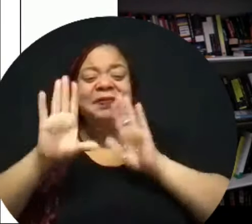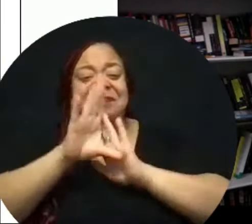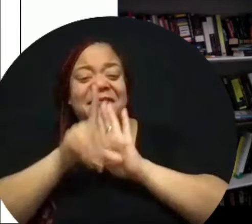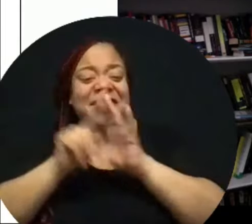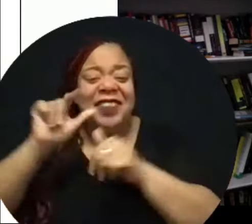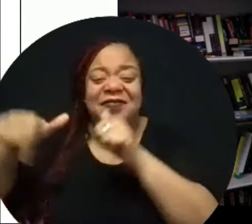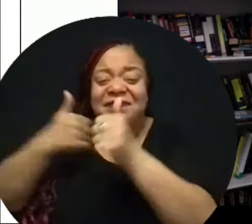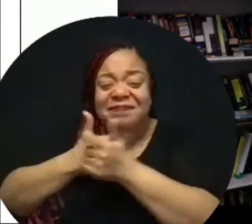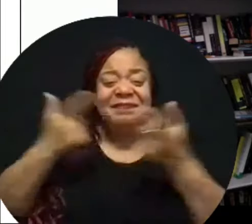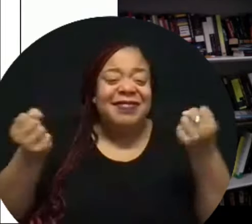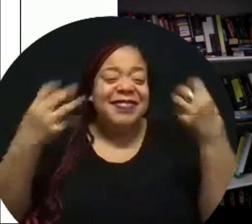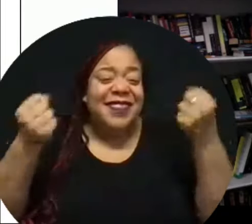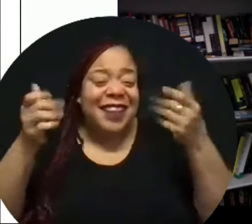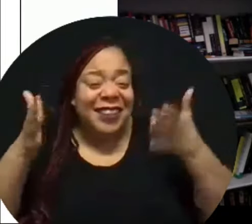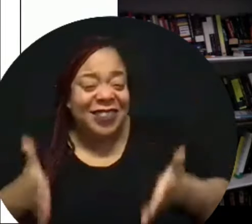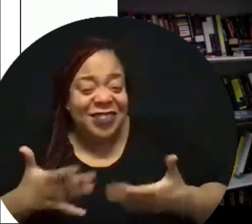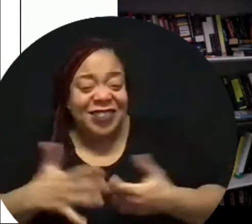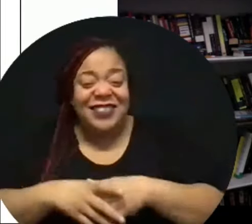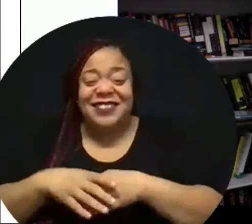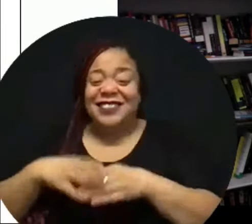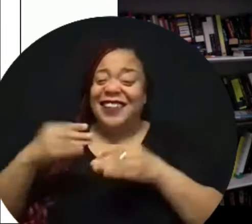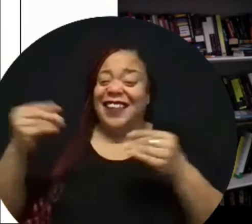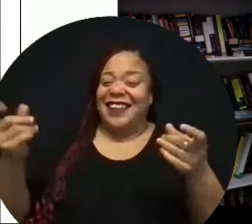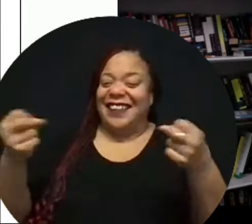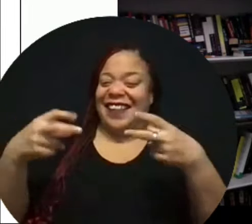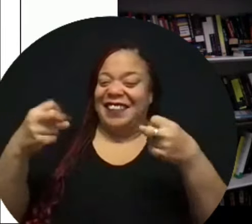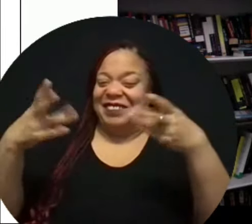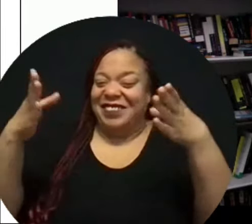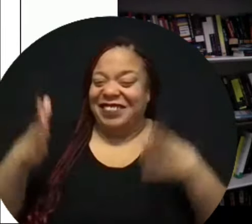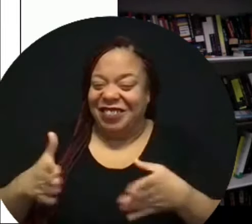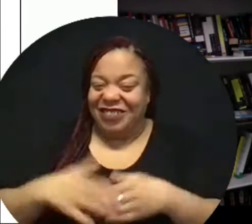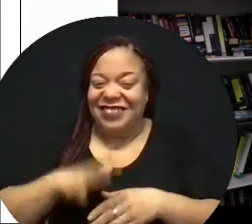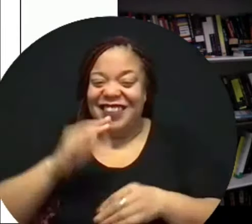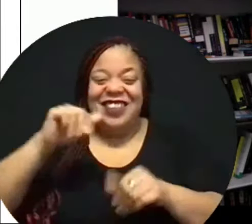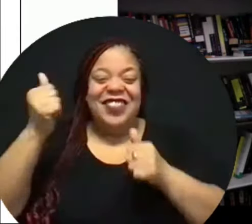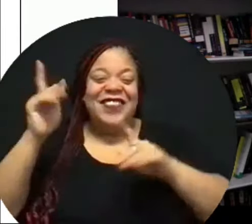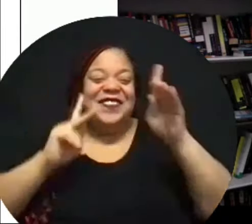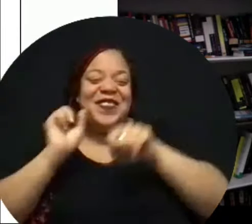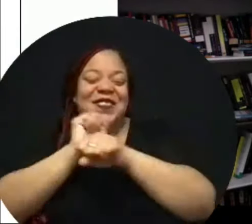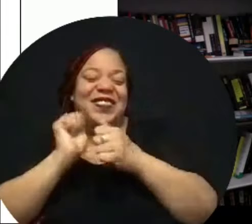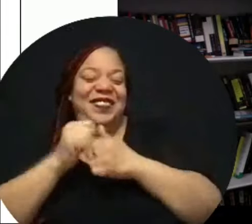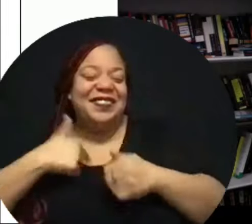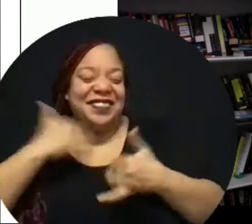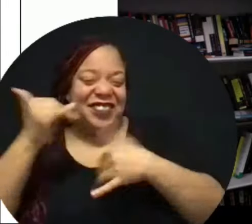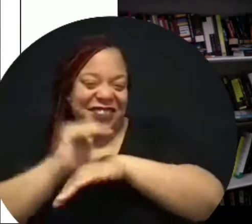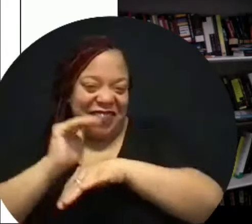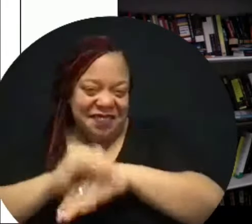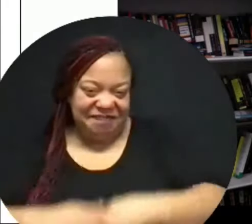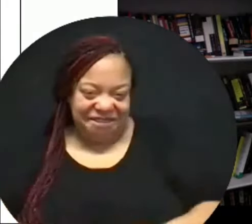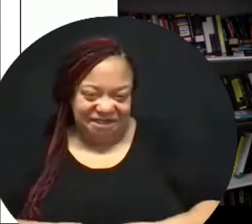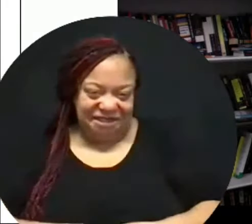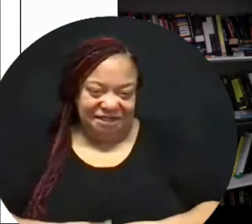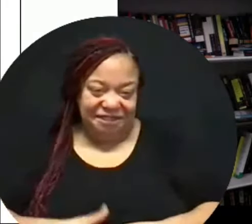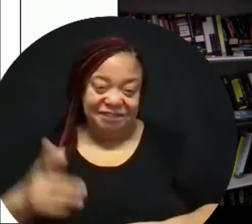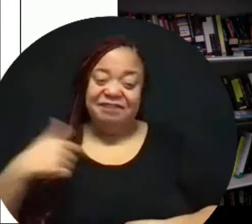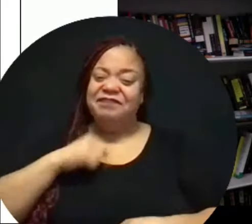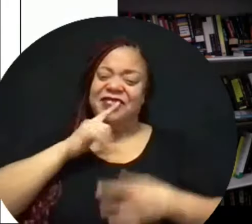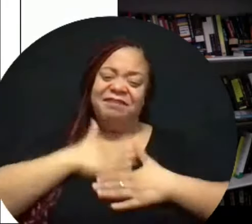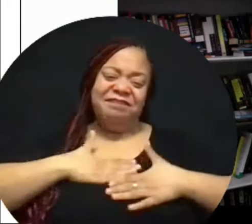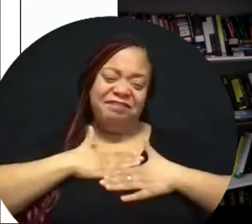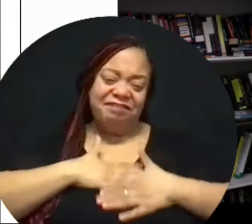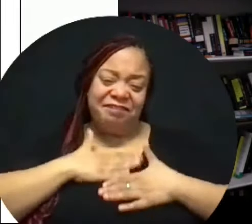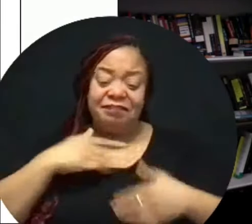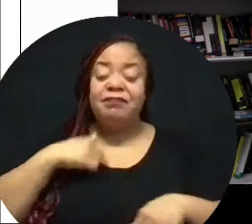really appreciate it. I'm on the National Organizing Committee of People Strike, and